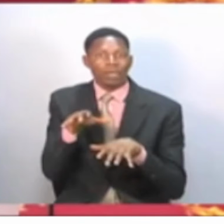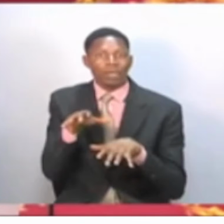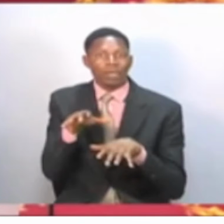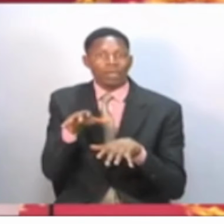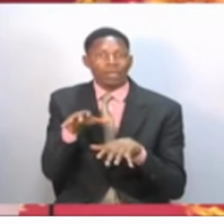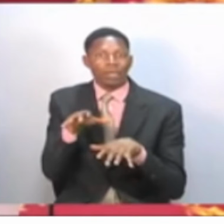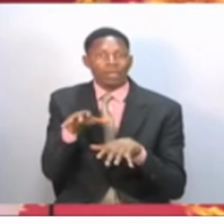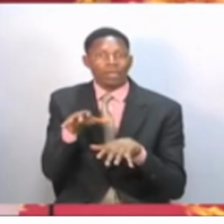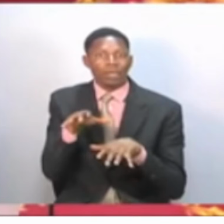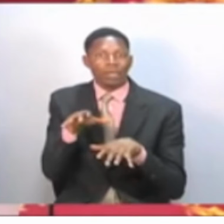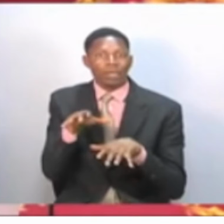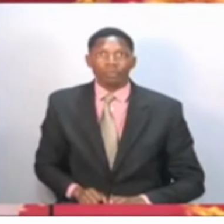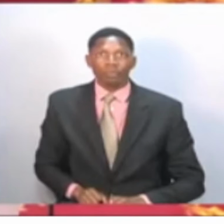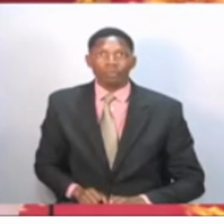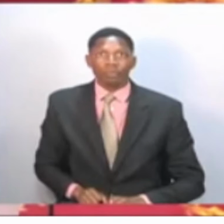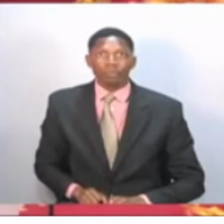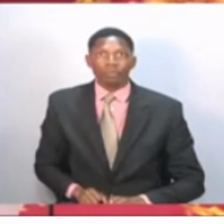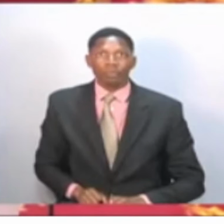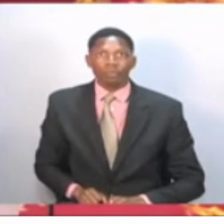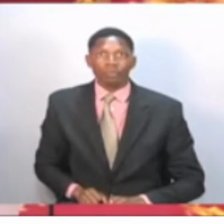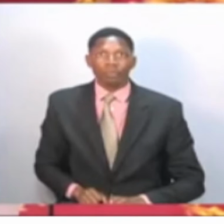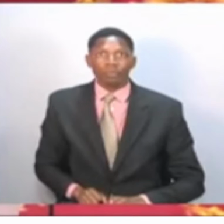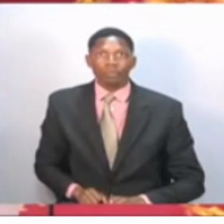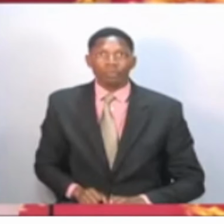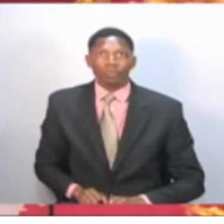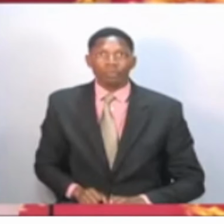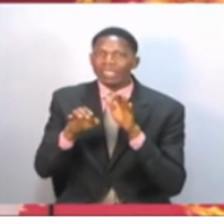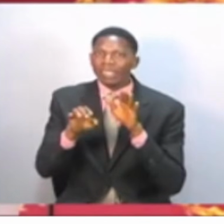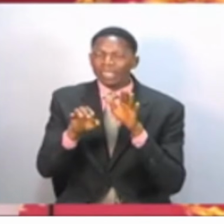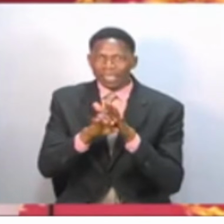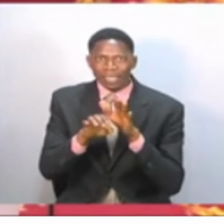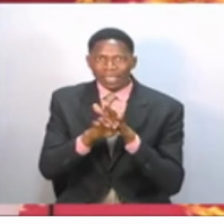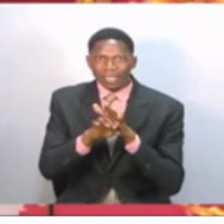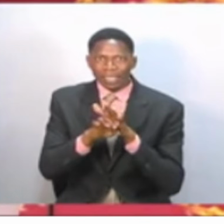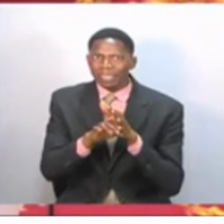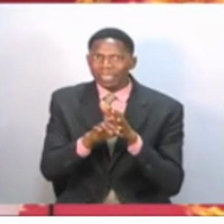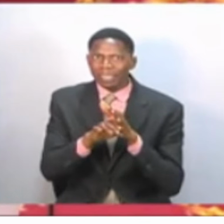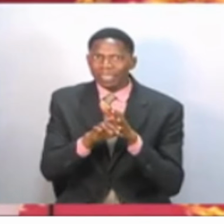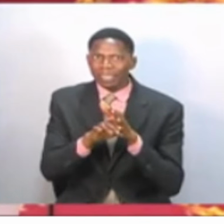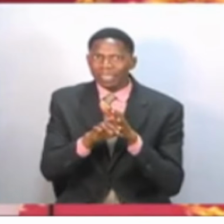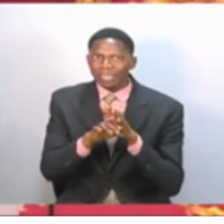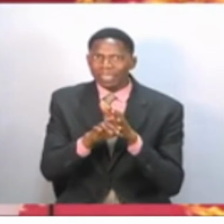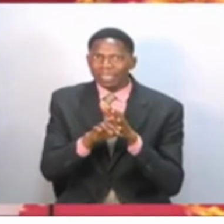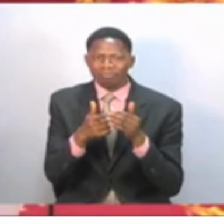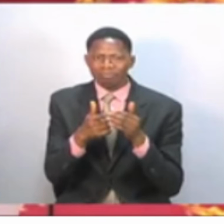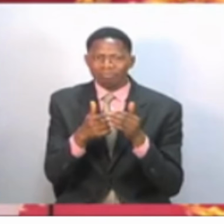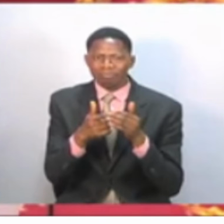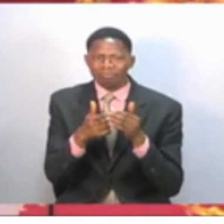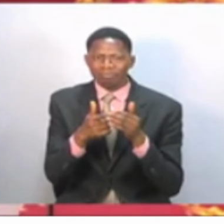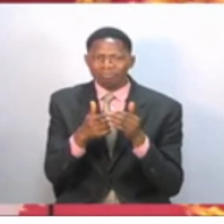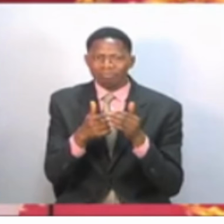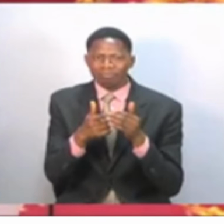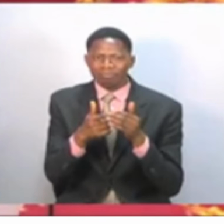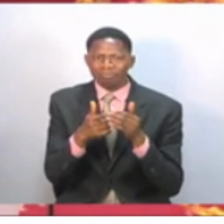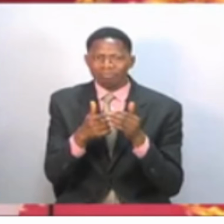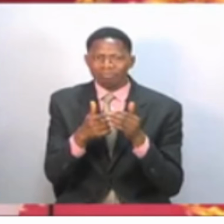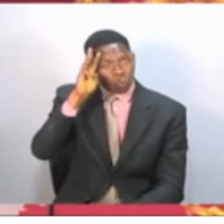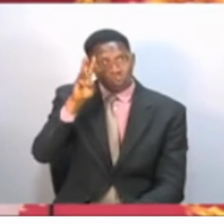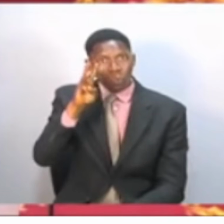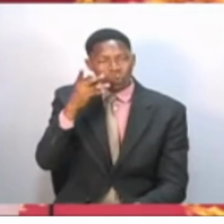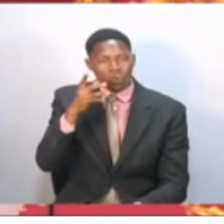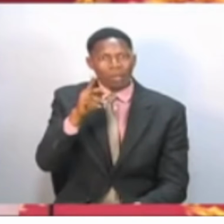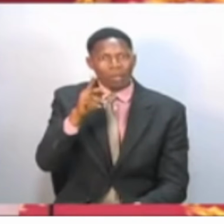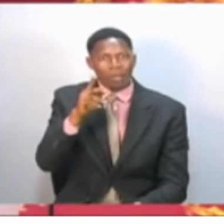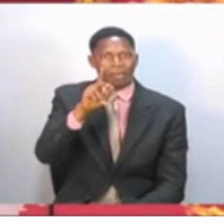Speaker, the following projects, for example, wouldn't have been continued or started. The Kaswa-Winneba and then